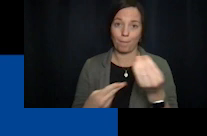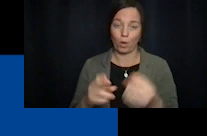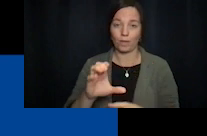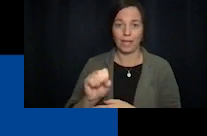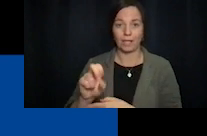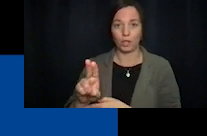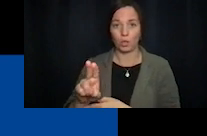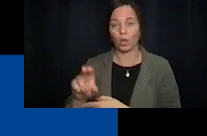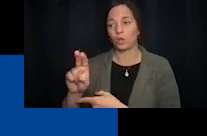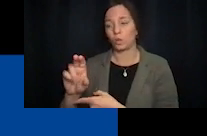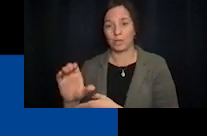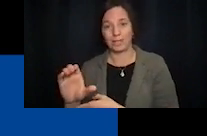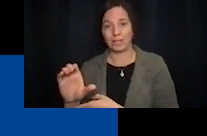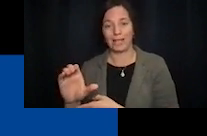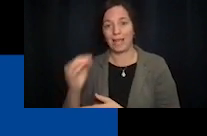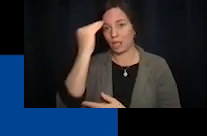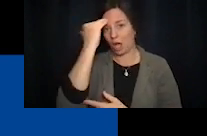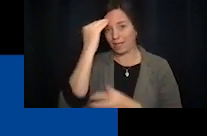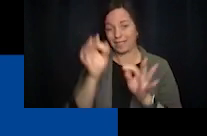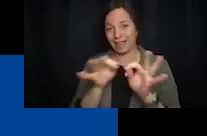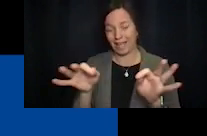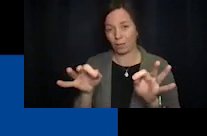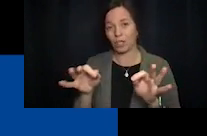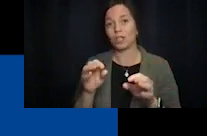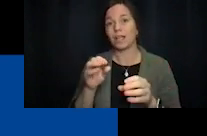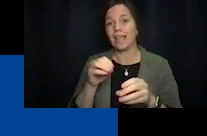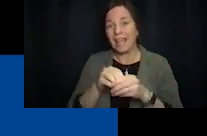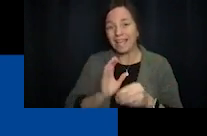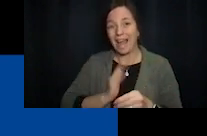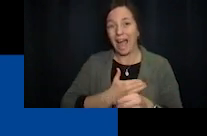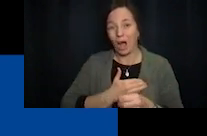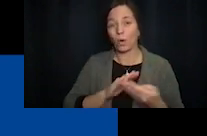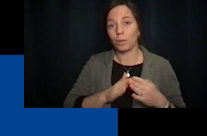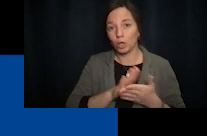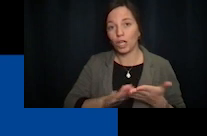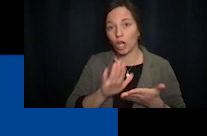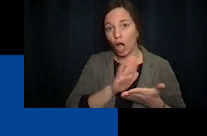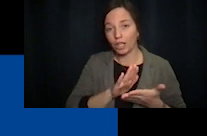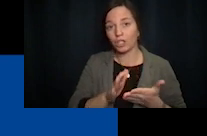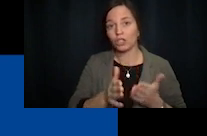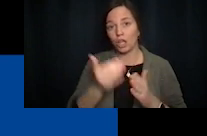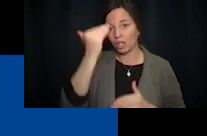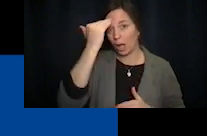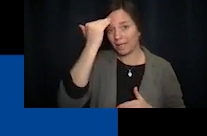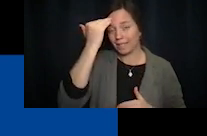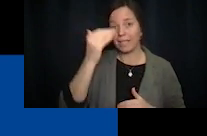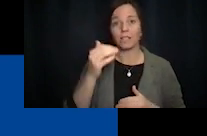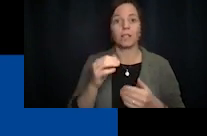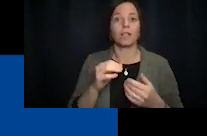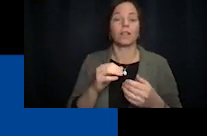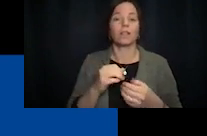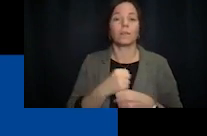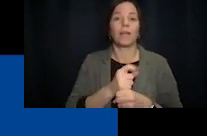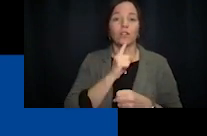CSU and UC competency language into our community college ethnic studies competencies with the intent that colleges